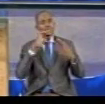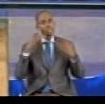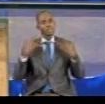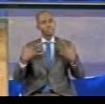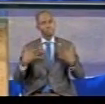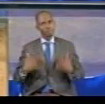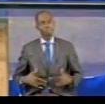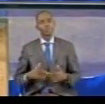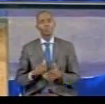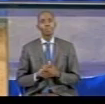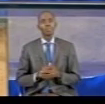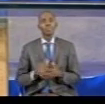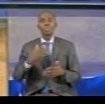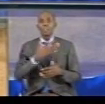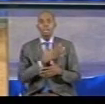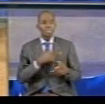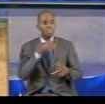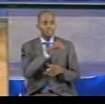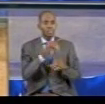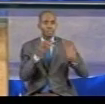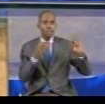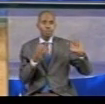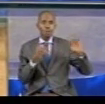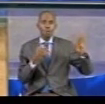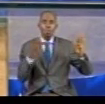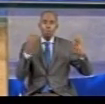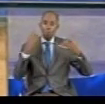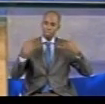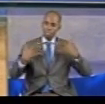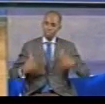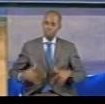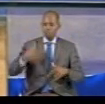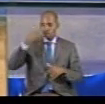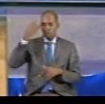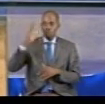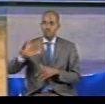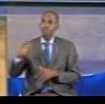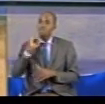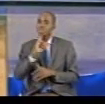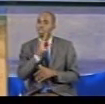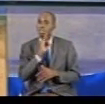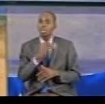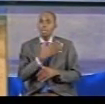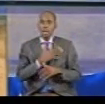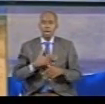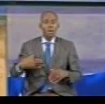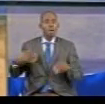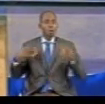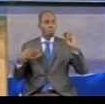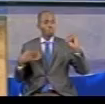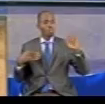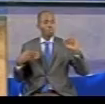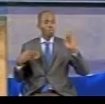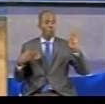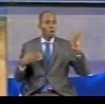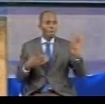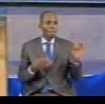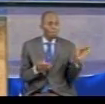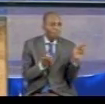distressed because of the children of Israel. And Moab said unto the elders of